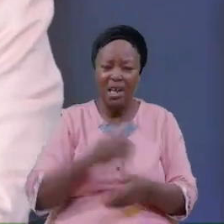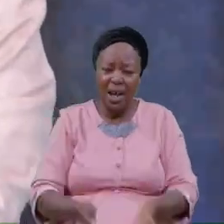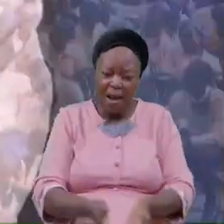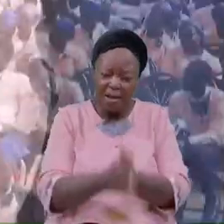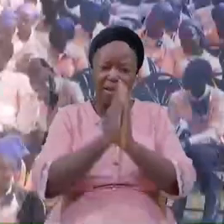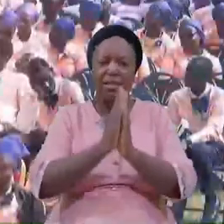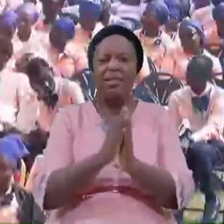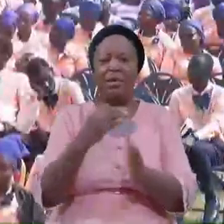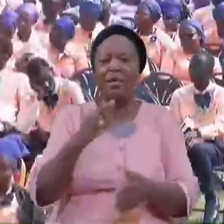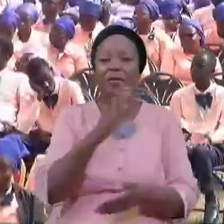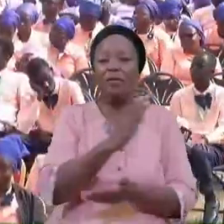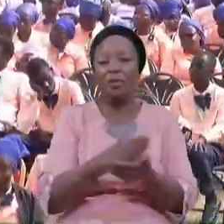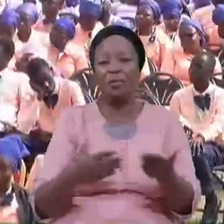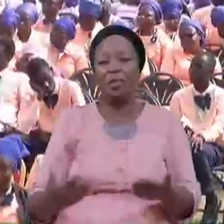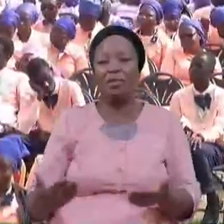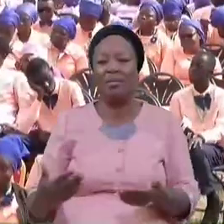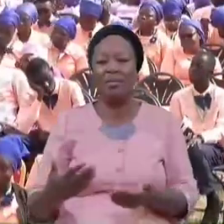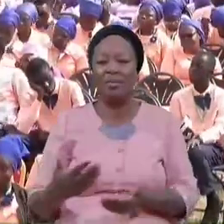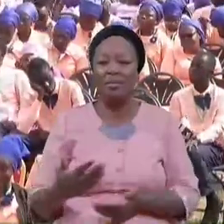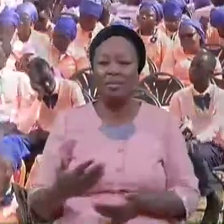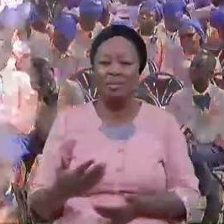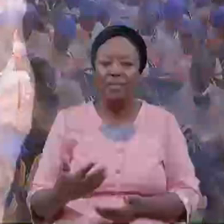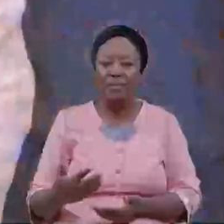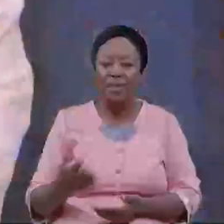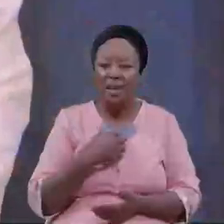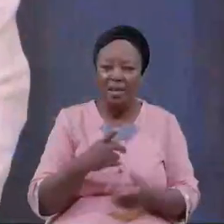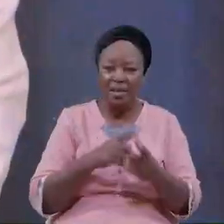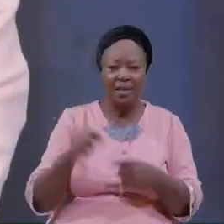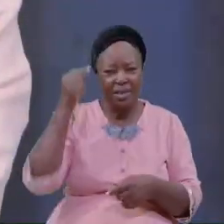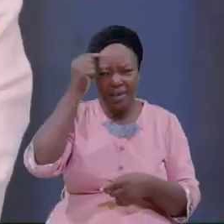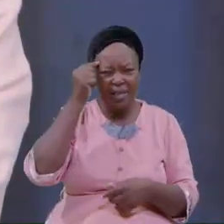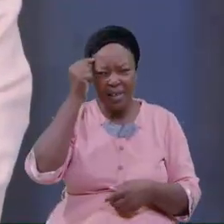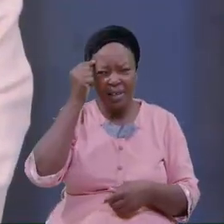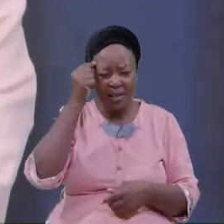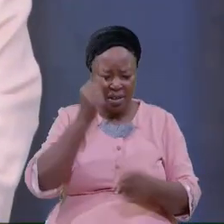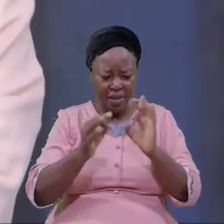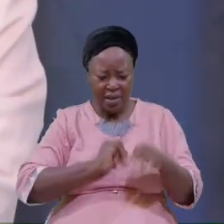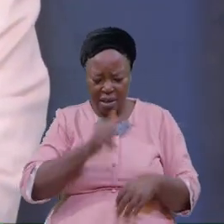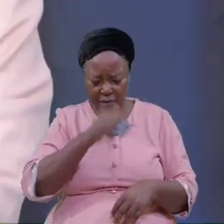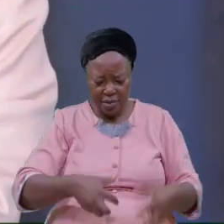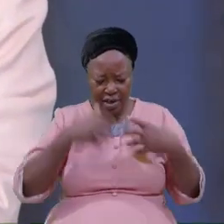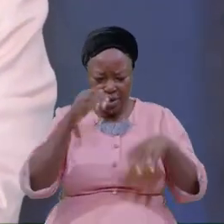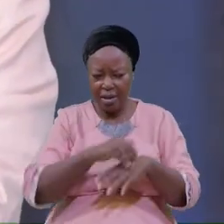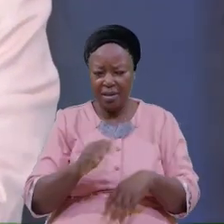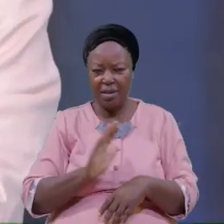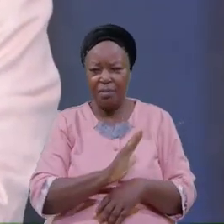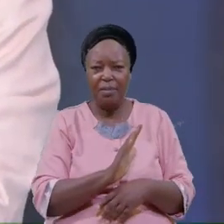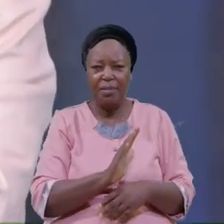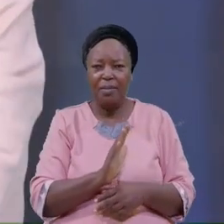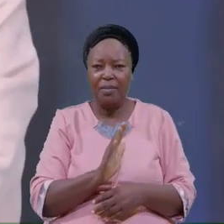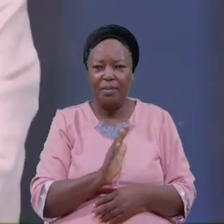gens qui le font parce qu'ils demandent quelque chose. And they think, if I'm angry at him, il dit, si je me fâche contre lui, if I